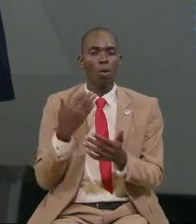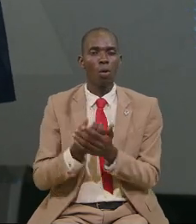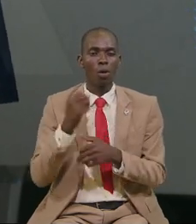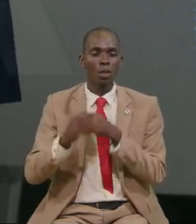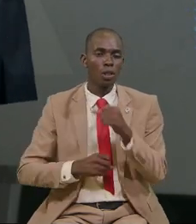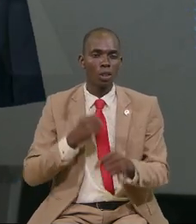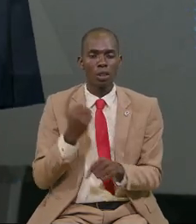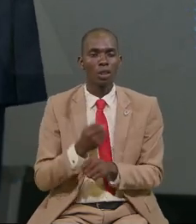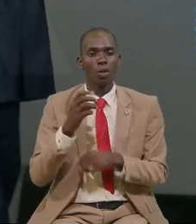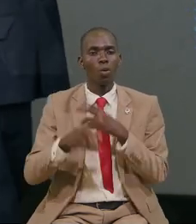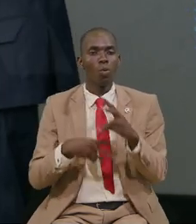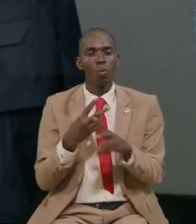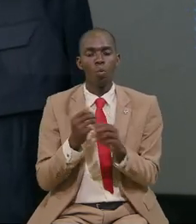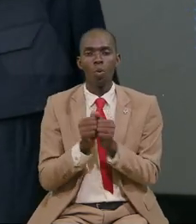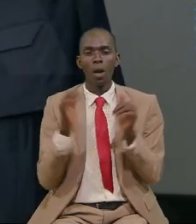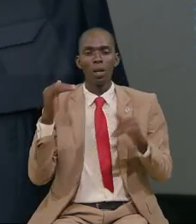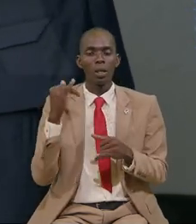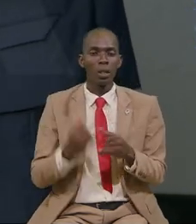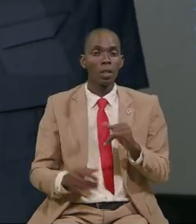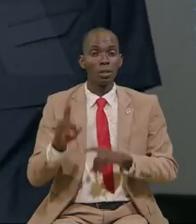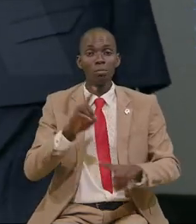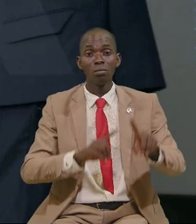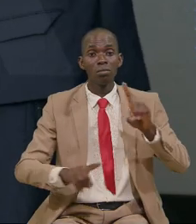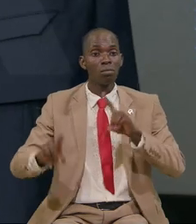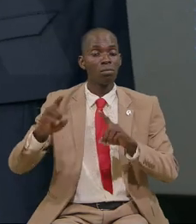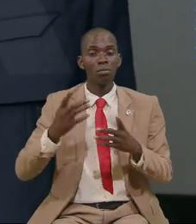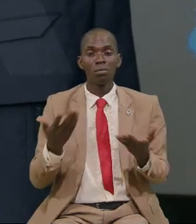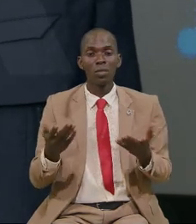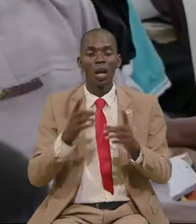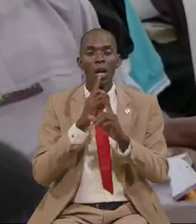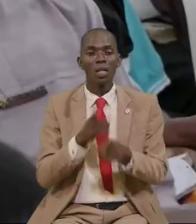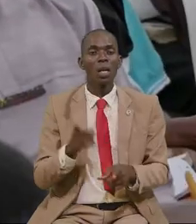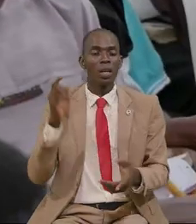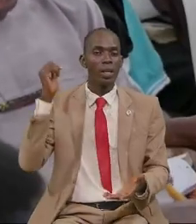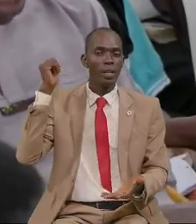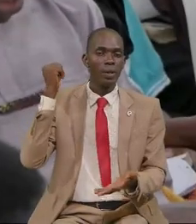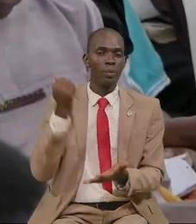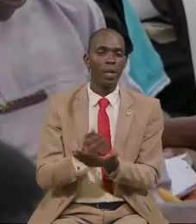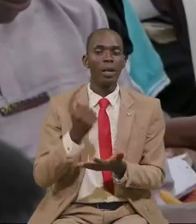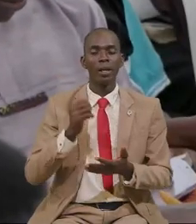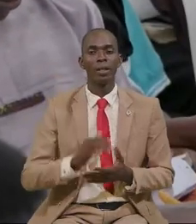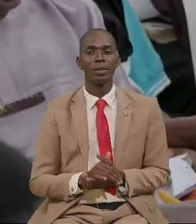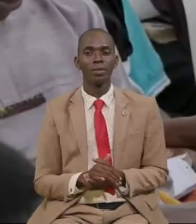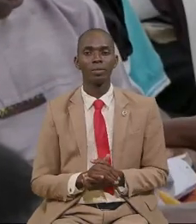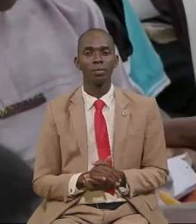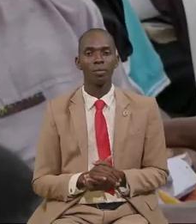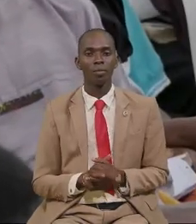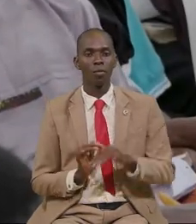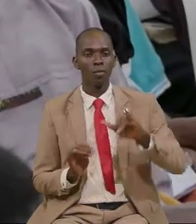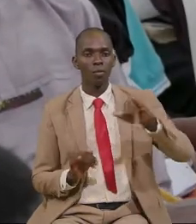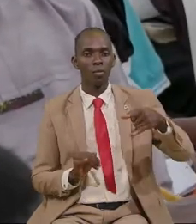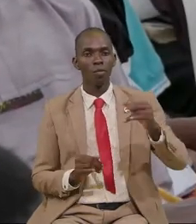ages, world without end. And somebody shout, amen. Amen. Jude